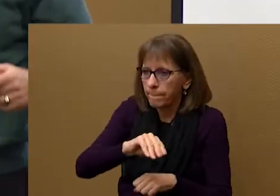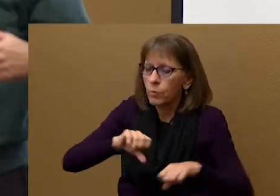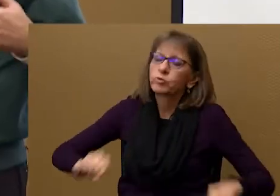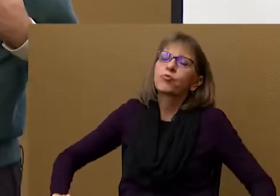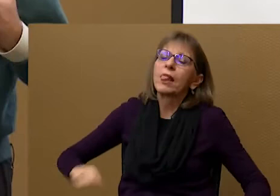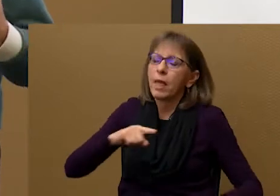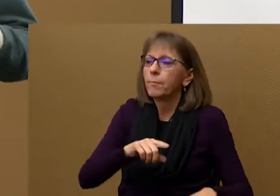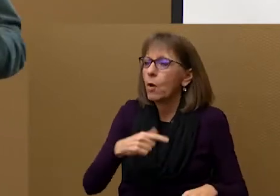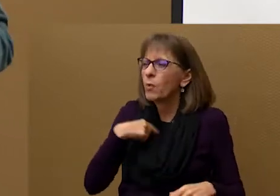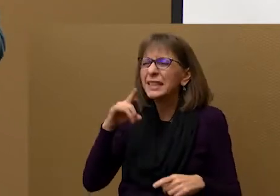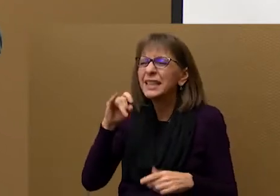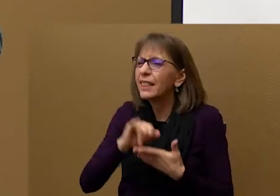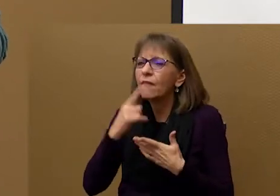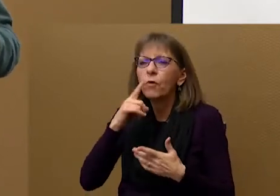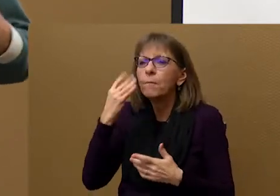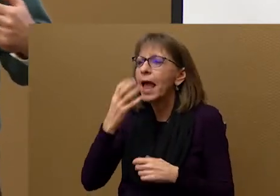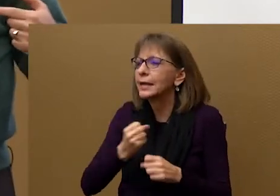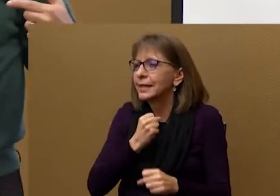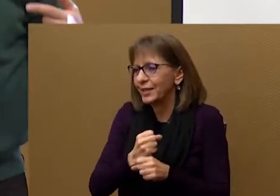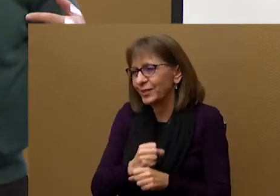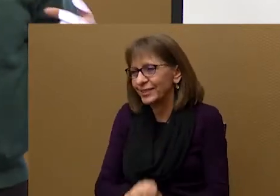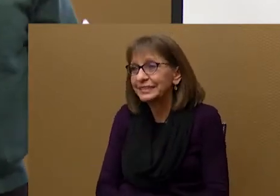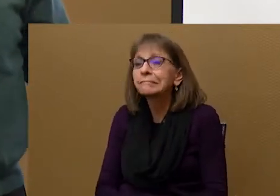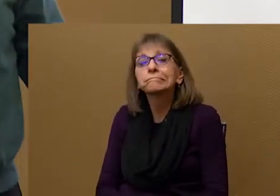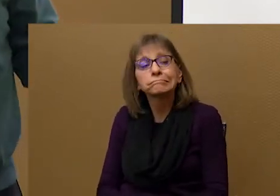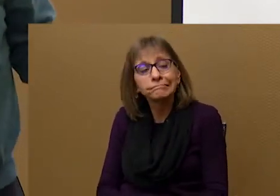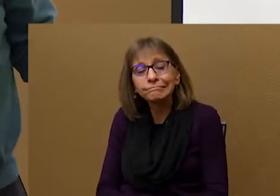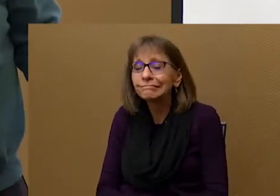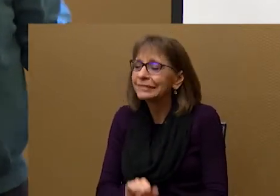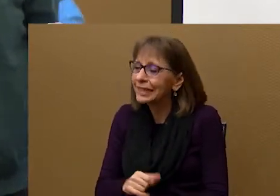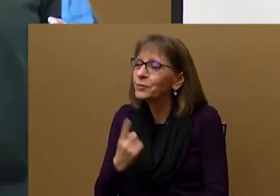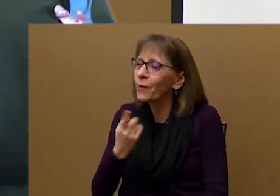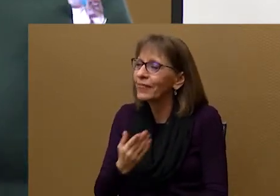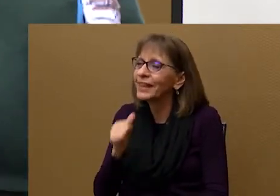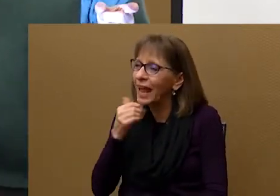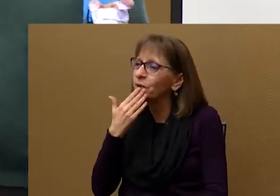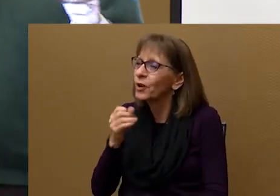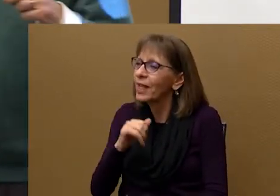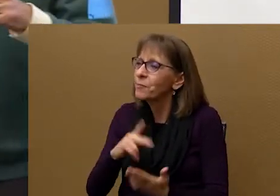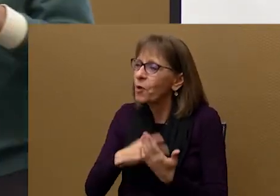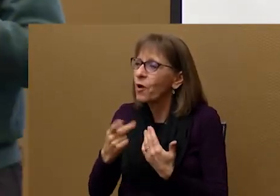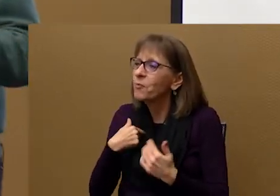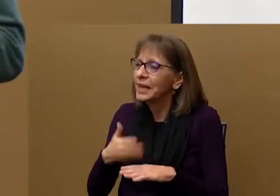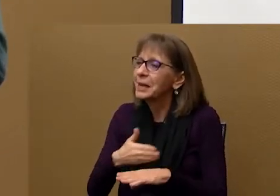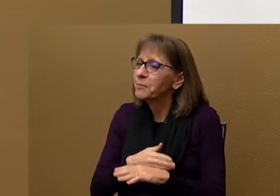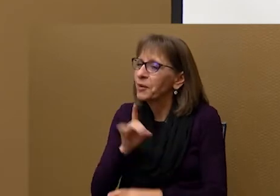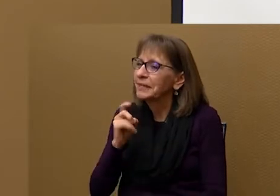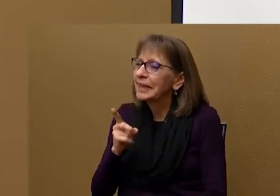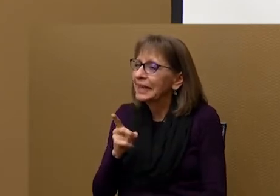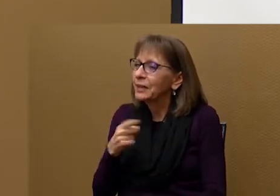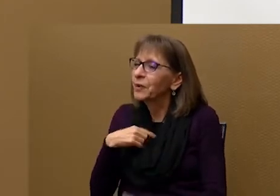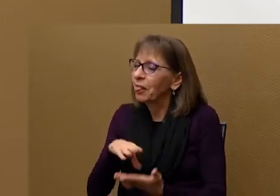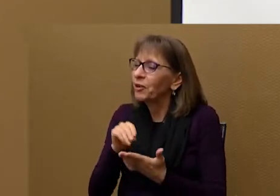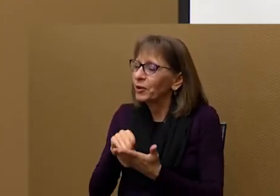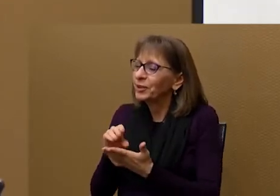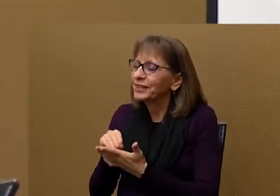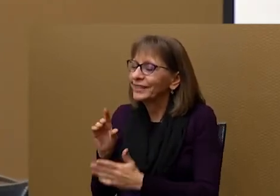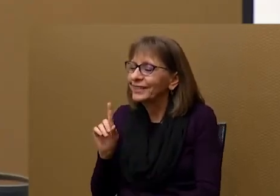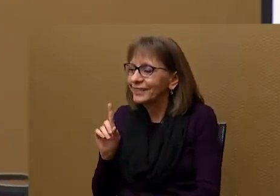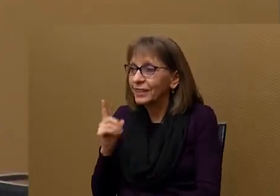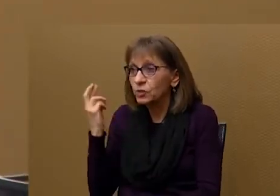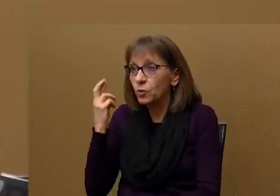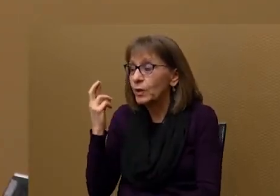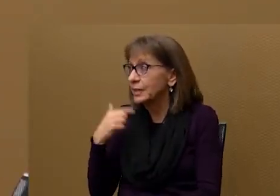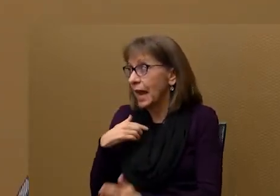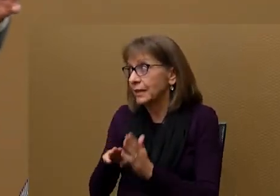And it was one of the ways in which we were not a good program. Now, we got better. We learned that's one of the reasons